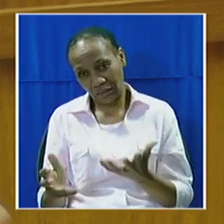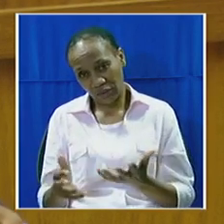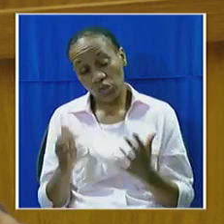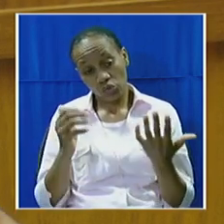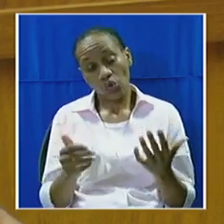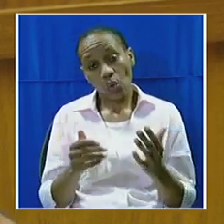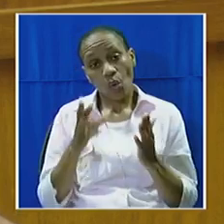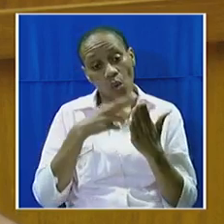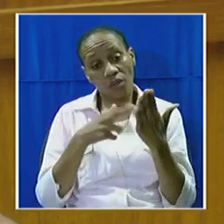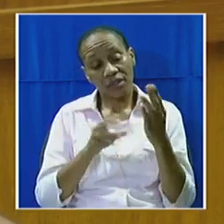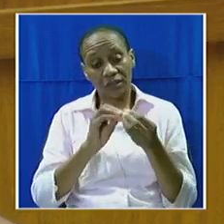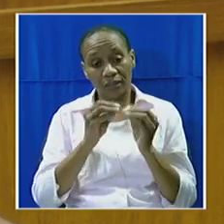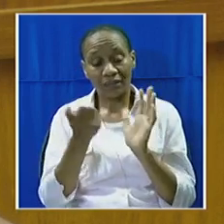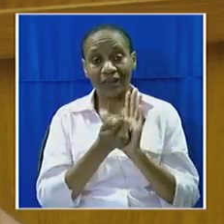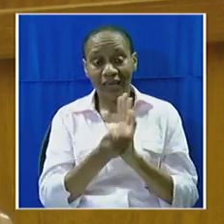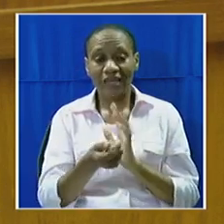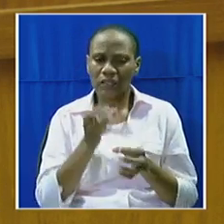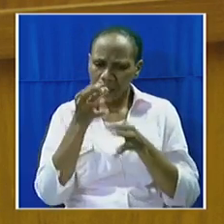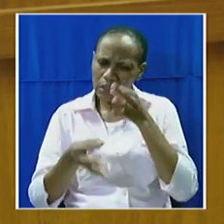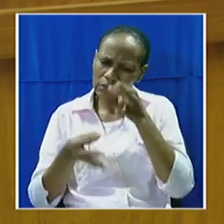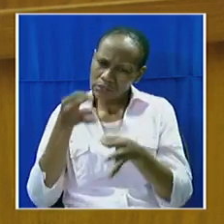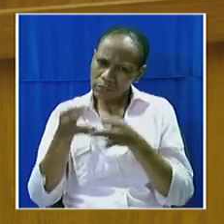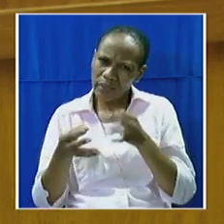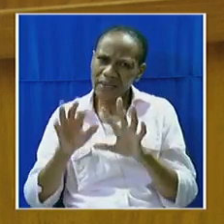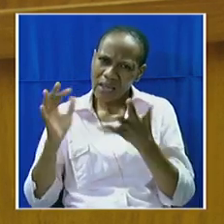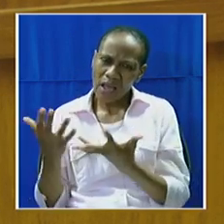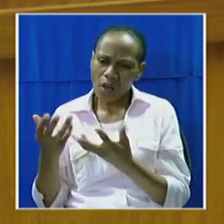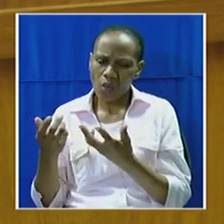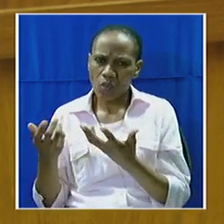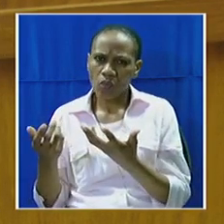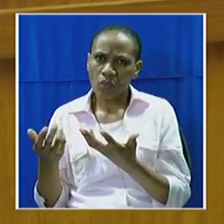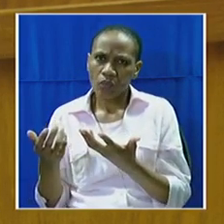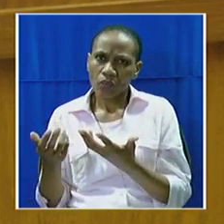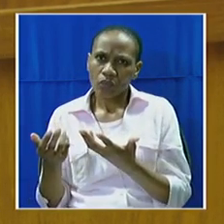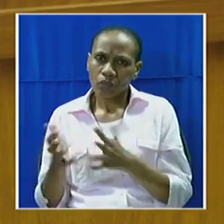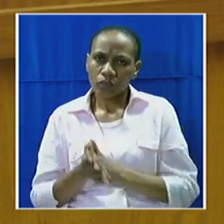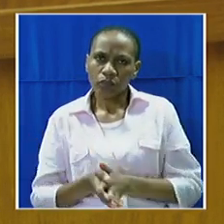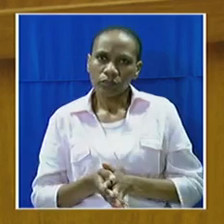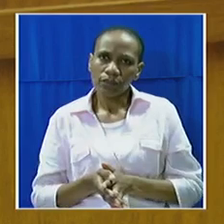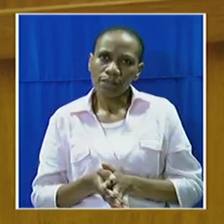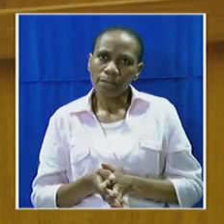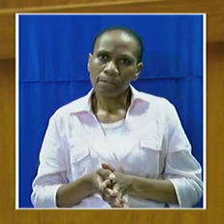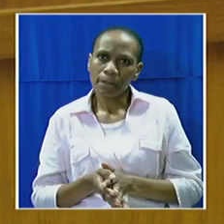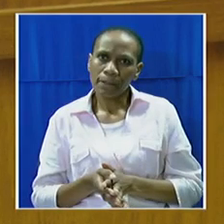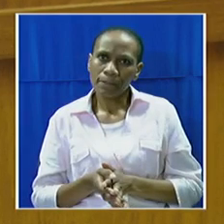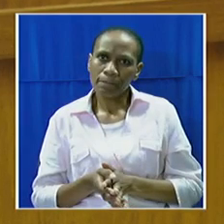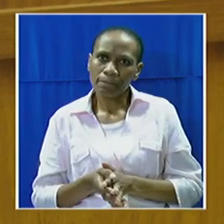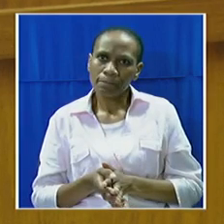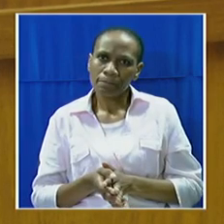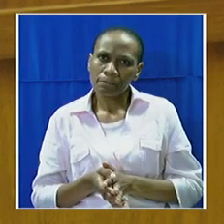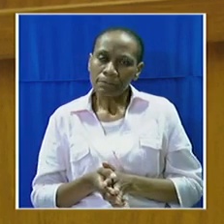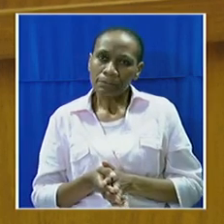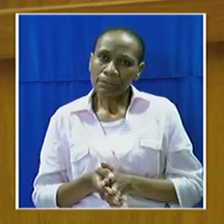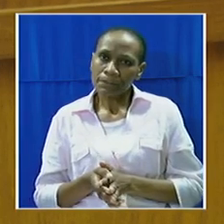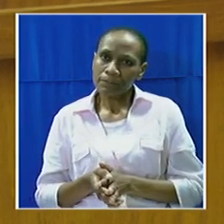Act defines what these irregularities are. We need to bolster sound and